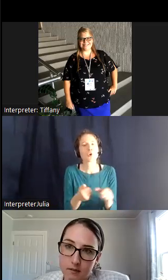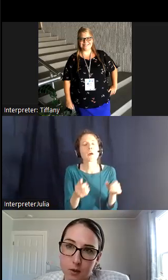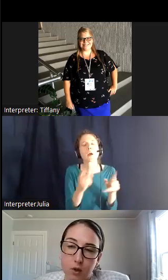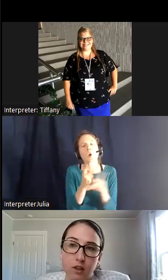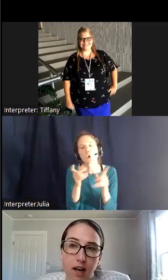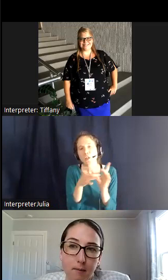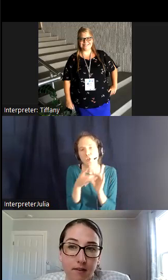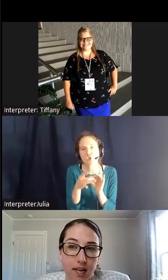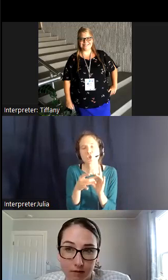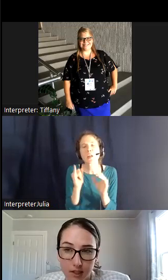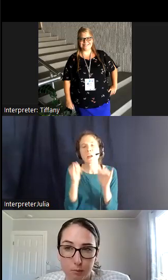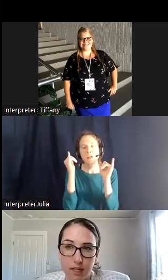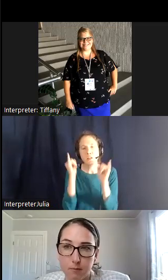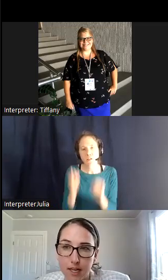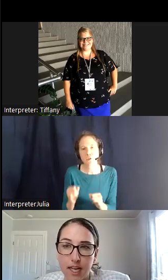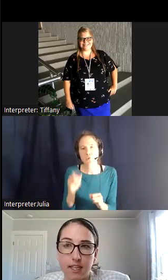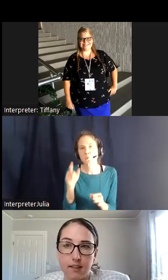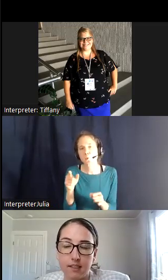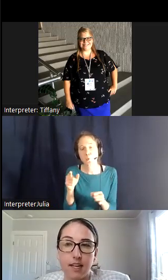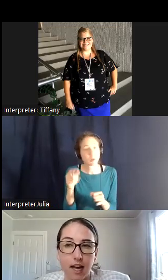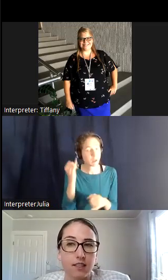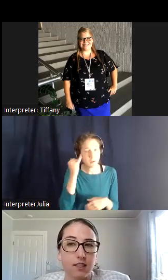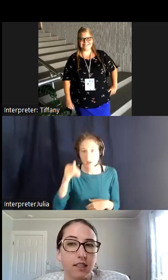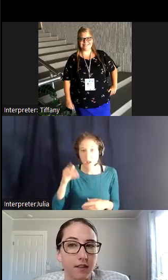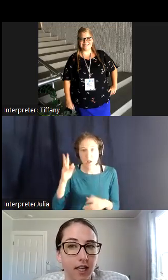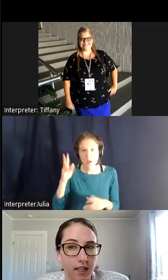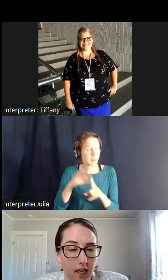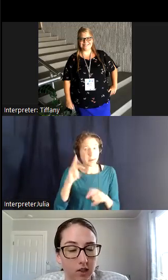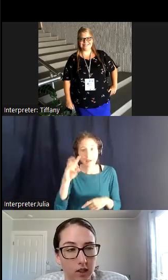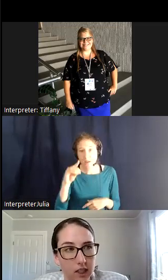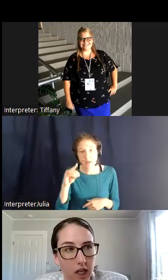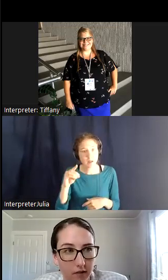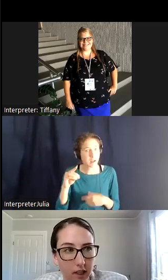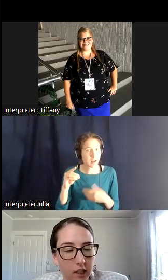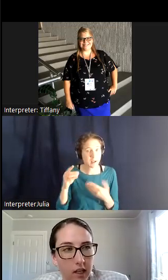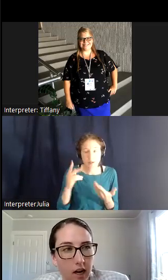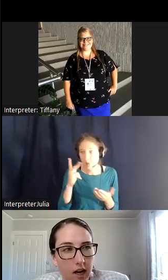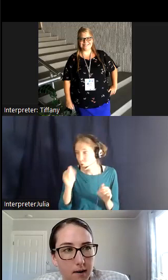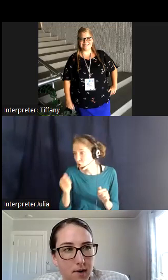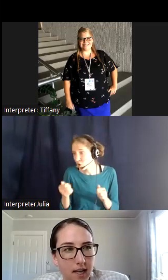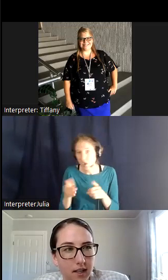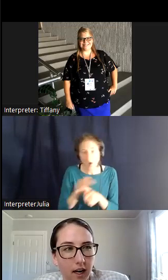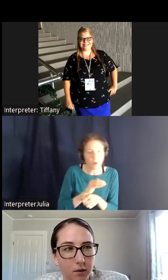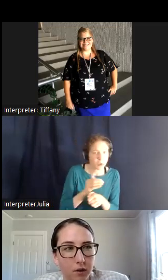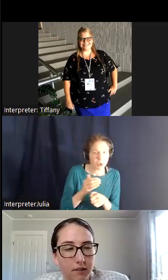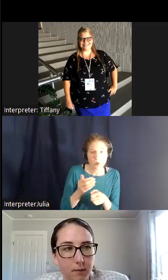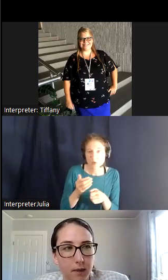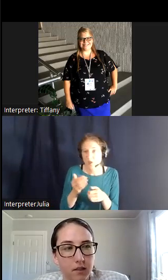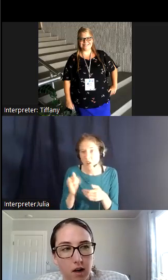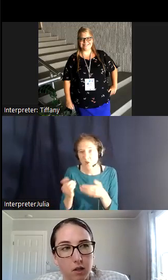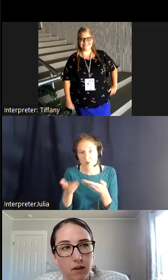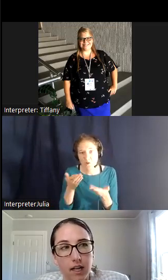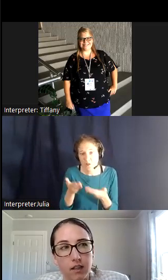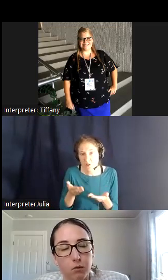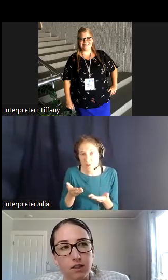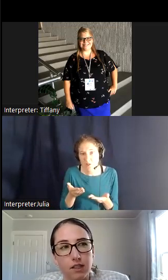that individual if they haven't applied for Medicaid and things like that to see if they can get that service covered. And then I don't know if maybe